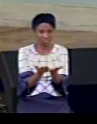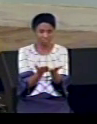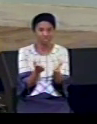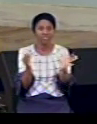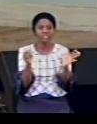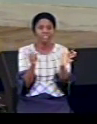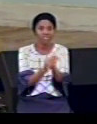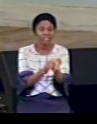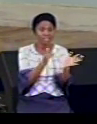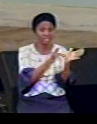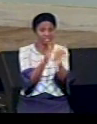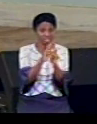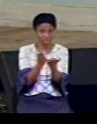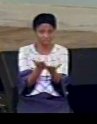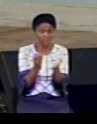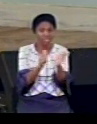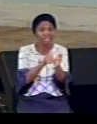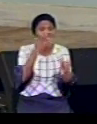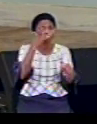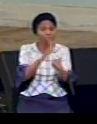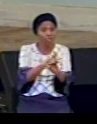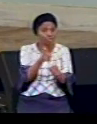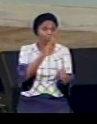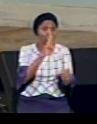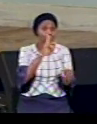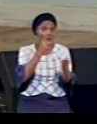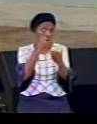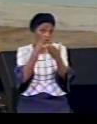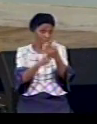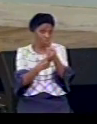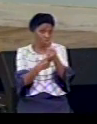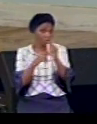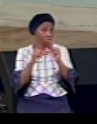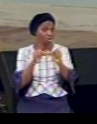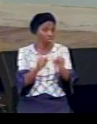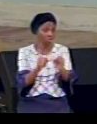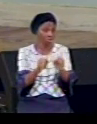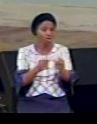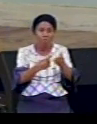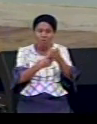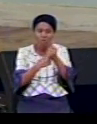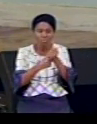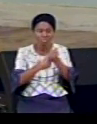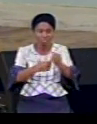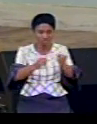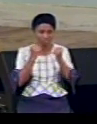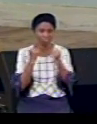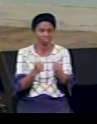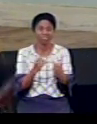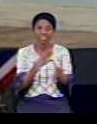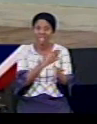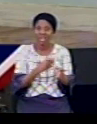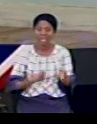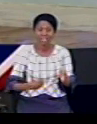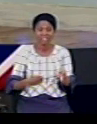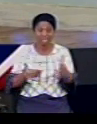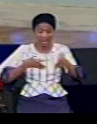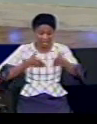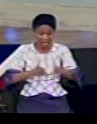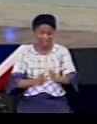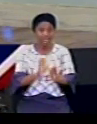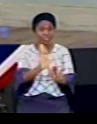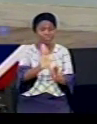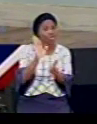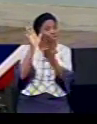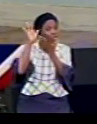That scripture, that promise you're holding on to, hold it fast and let your expectation